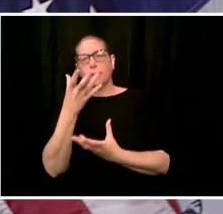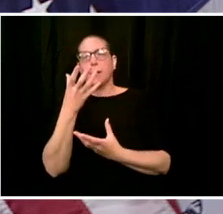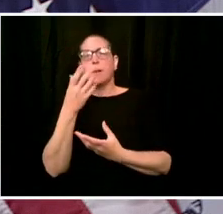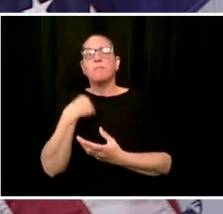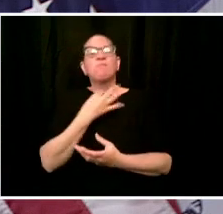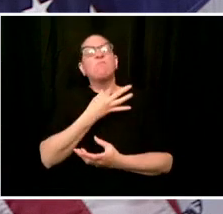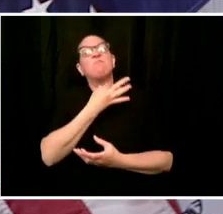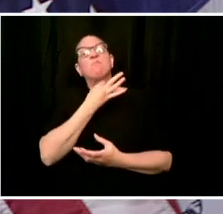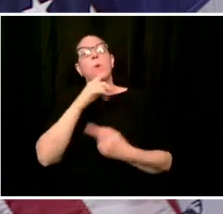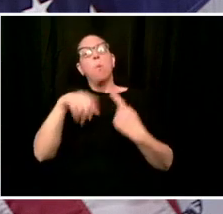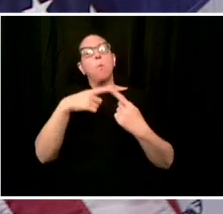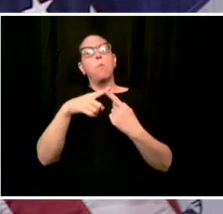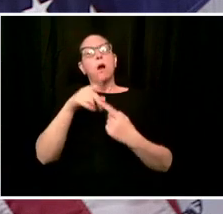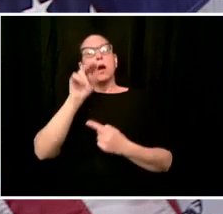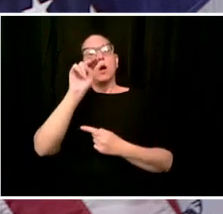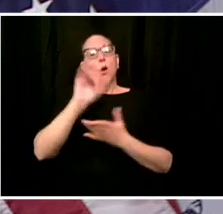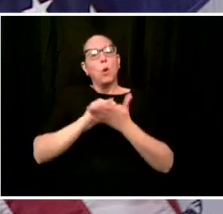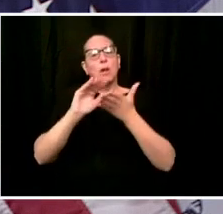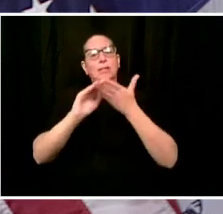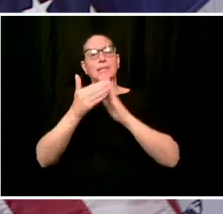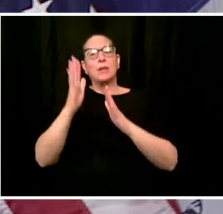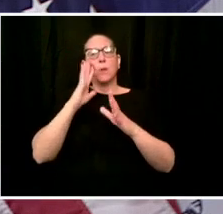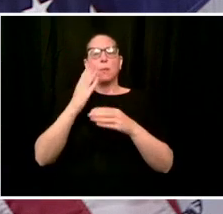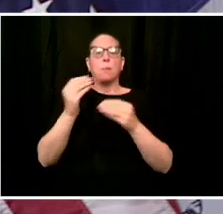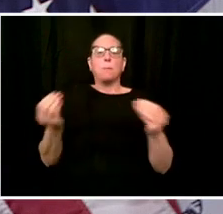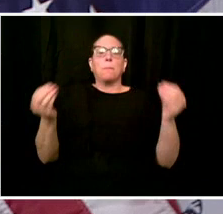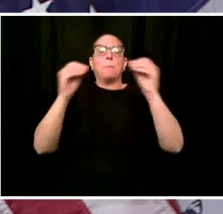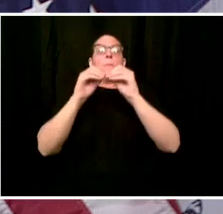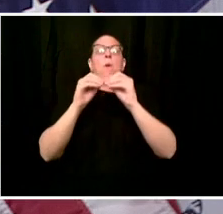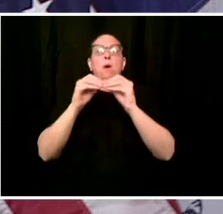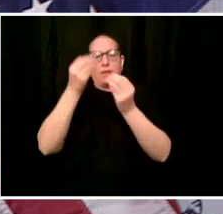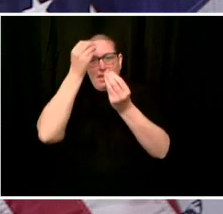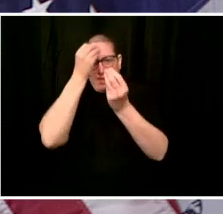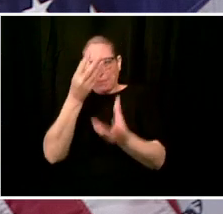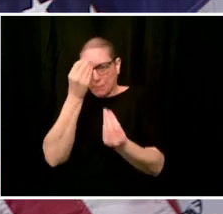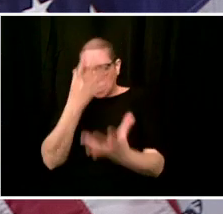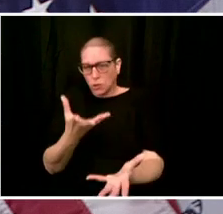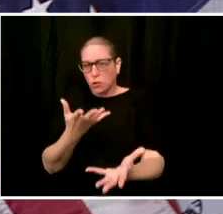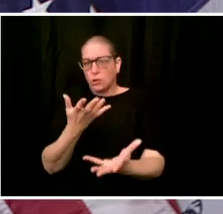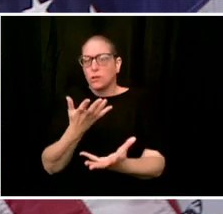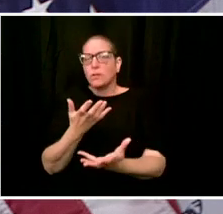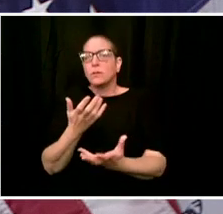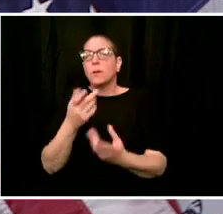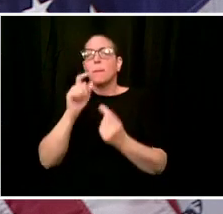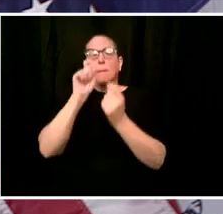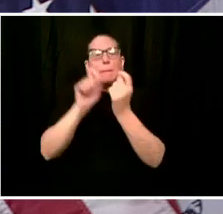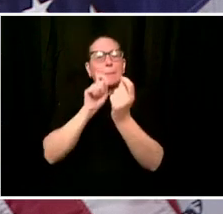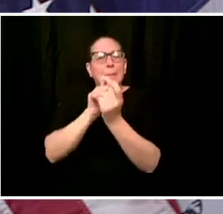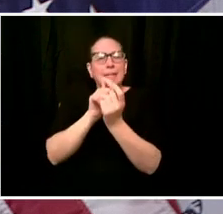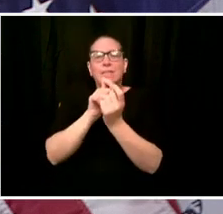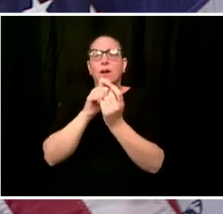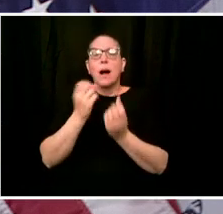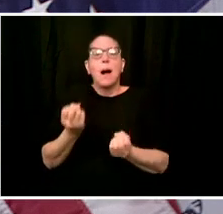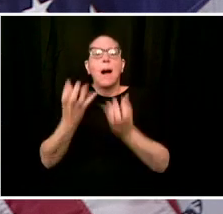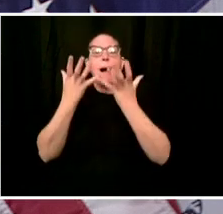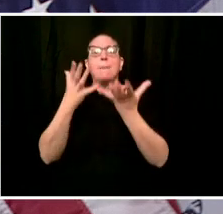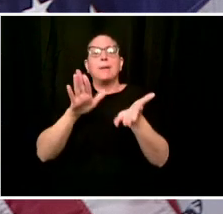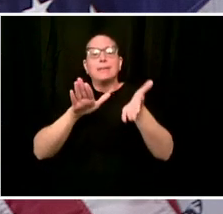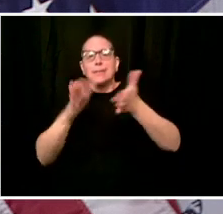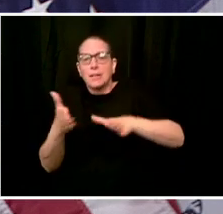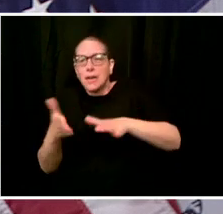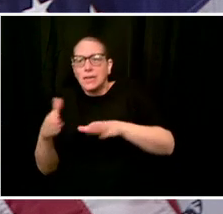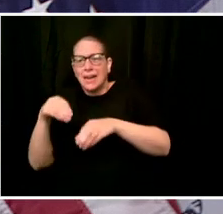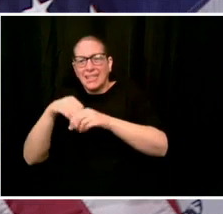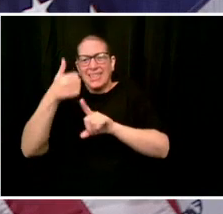data, specifically deaths by zip code, so we can get a better sense. I know Health and Hospitals has refused to release the number of deaths